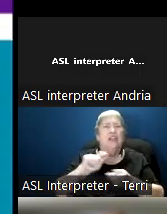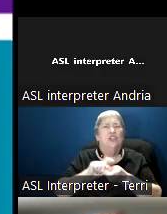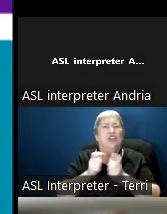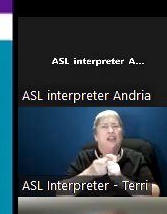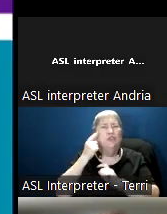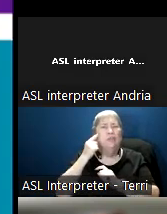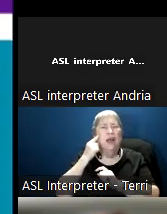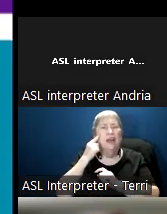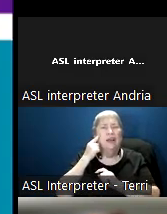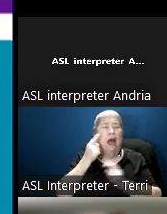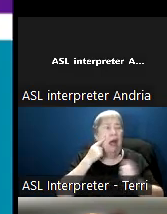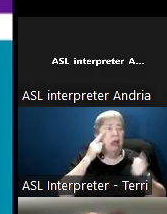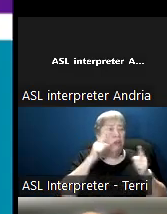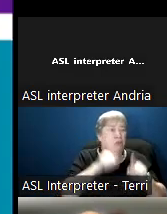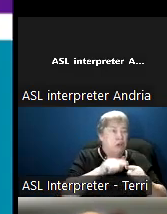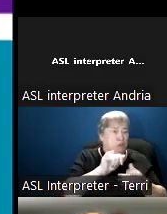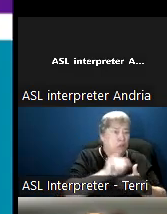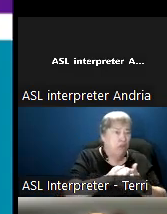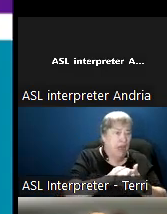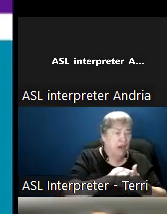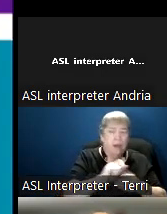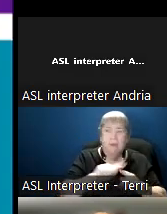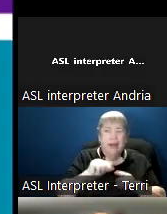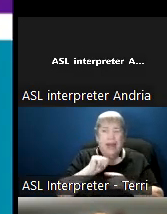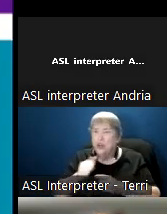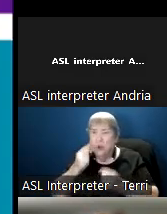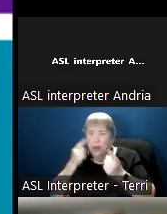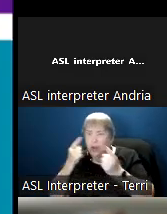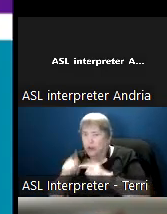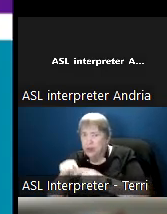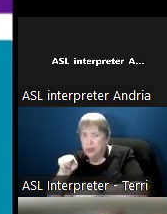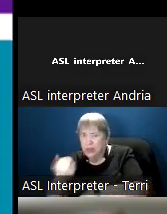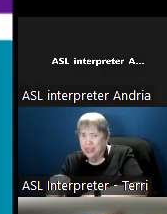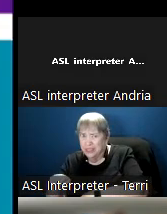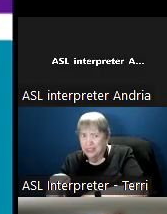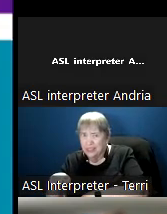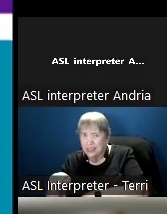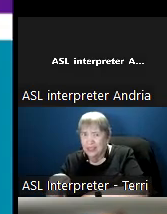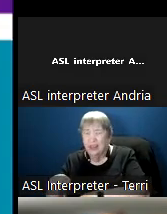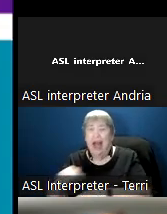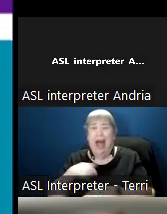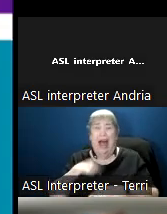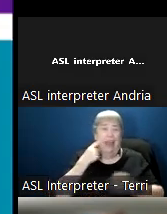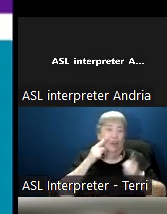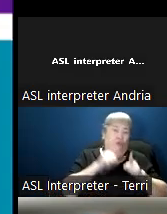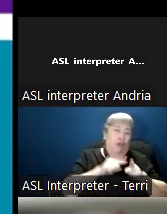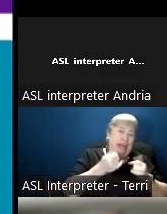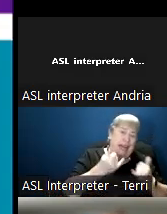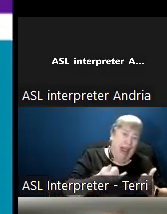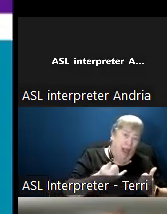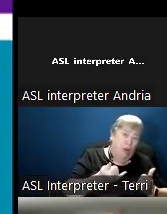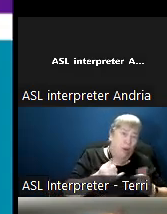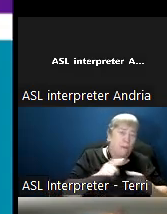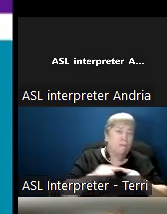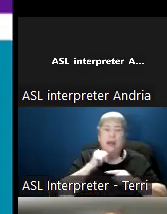for one thing is not consent for another thing, right? So people who are in a relationship, and you're like,